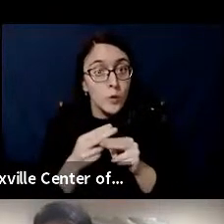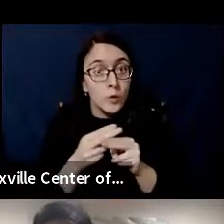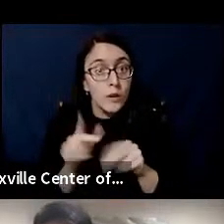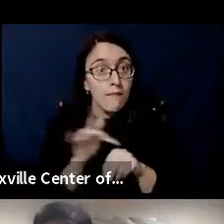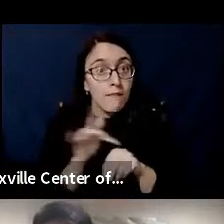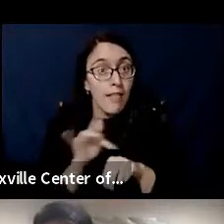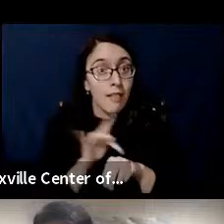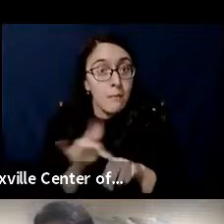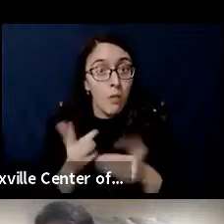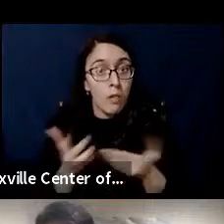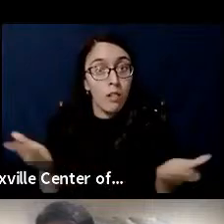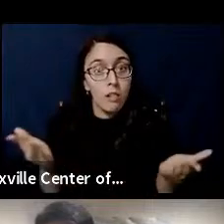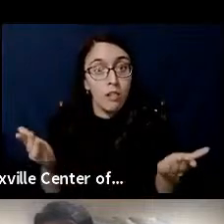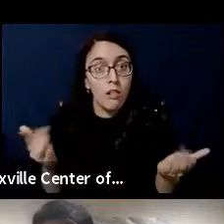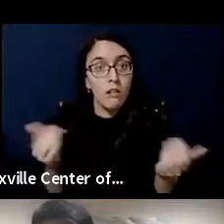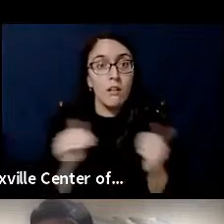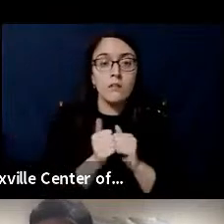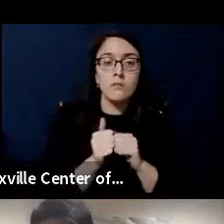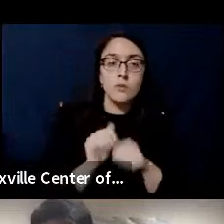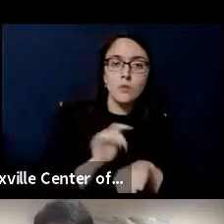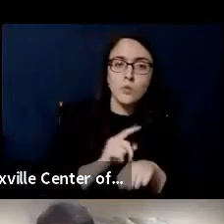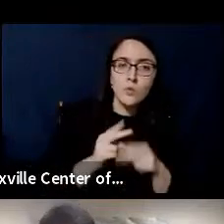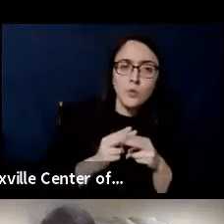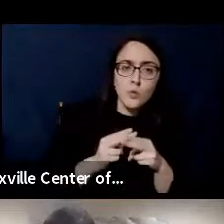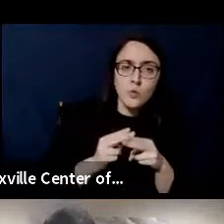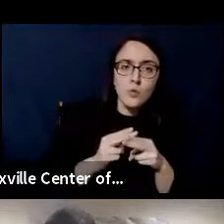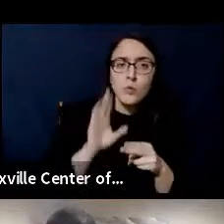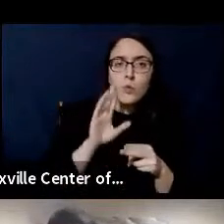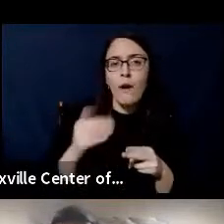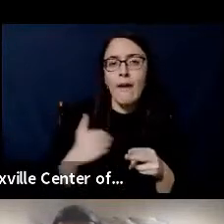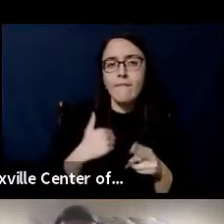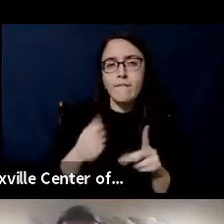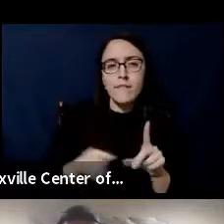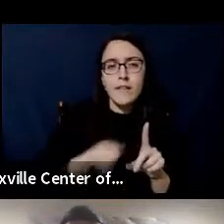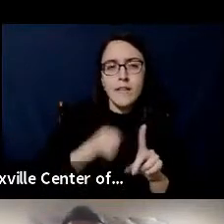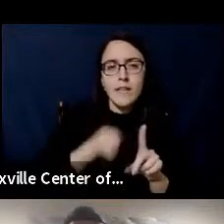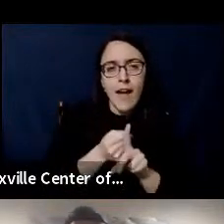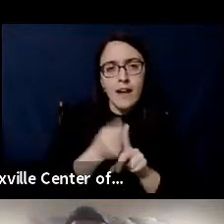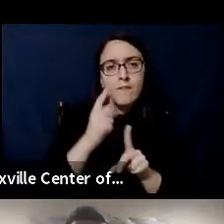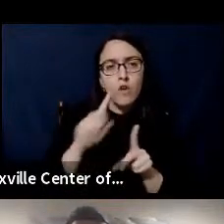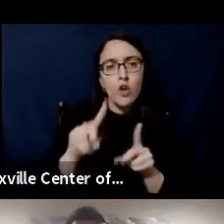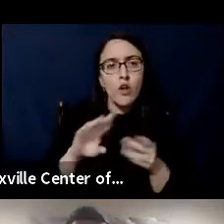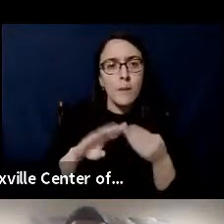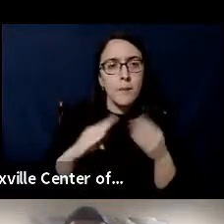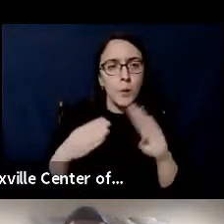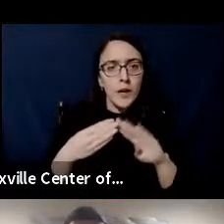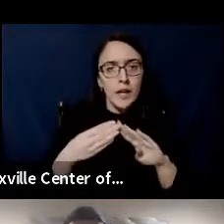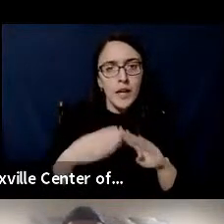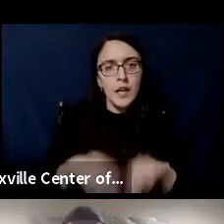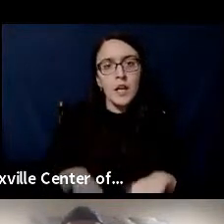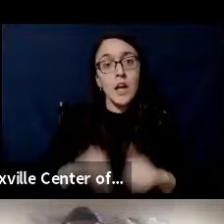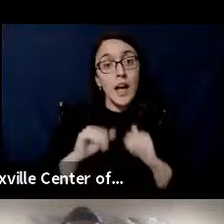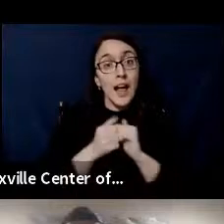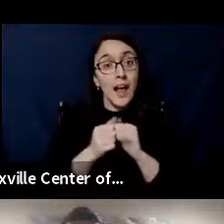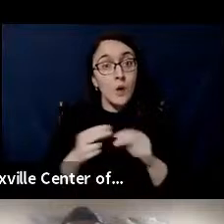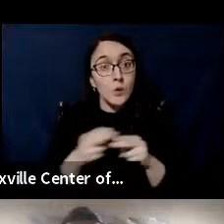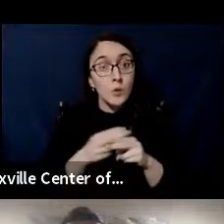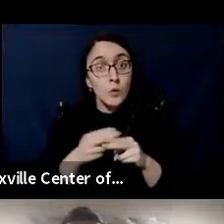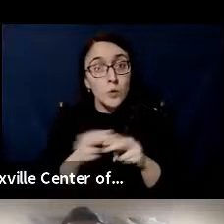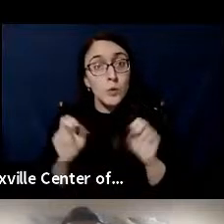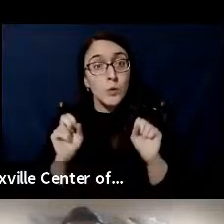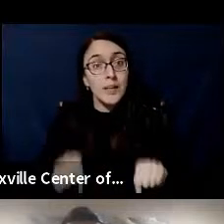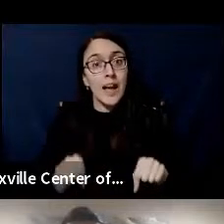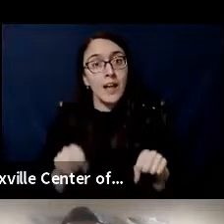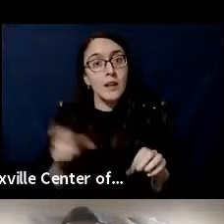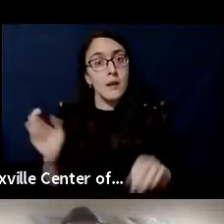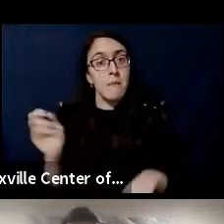soon it's going to have a significant effect in the community, how soon we can get back to normal.